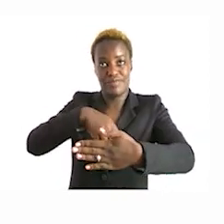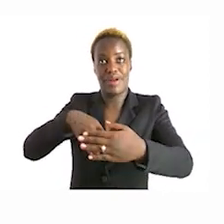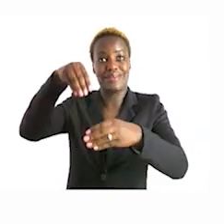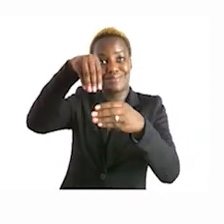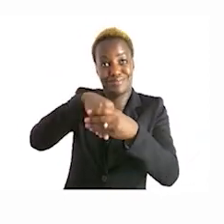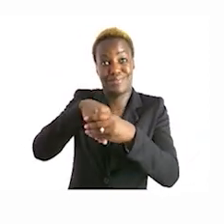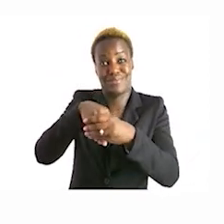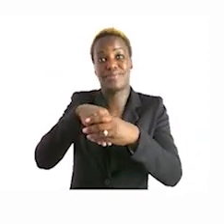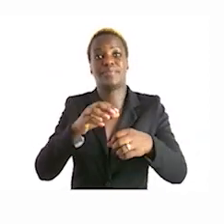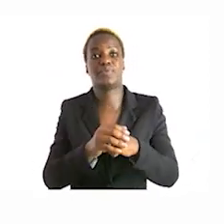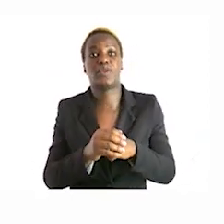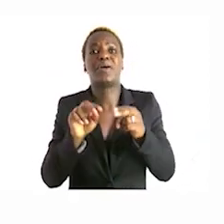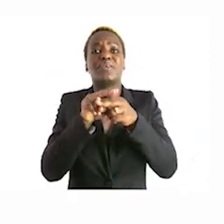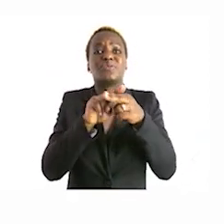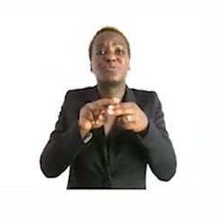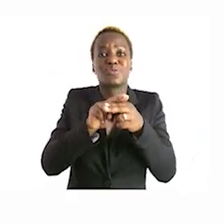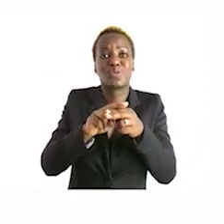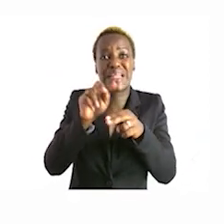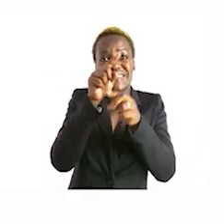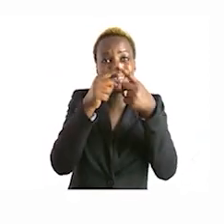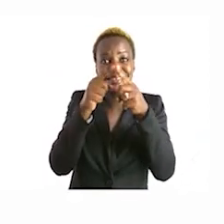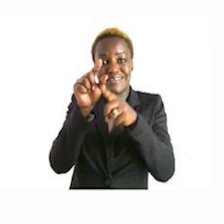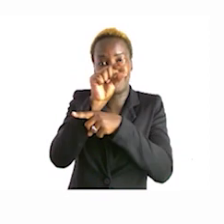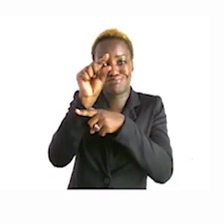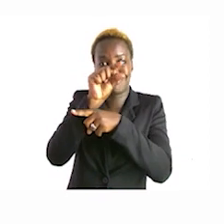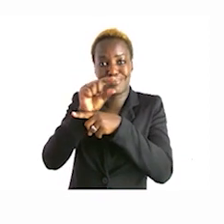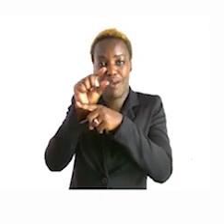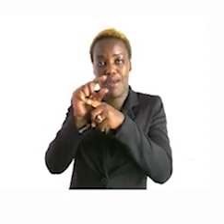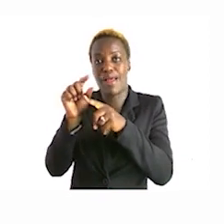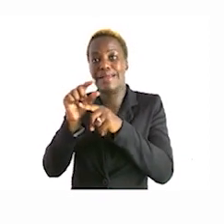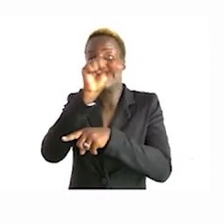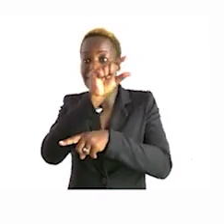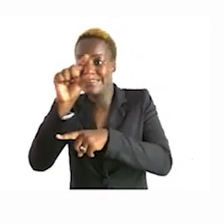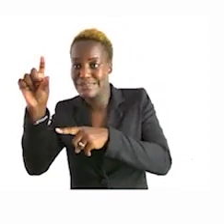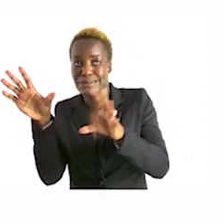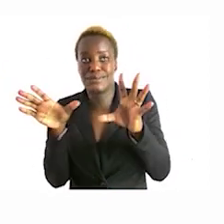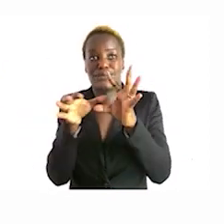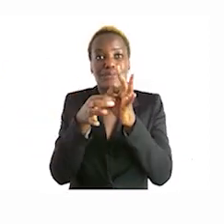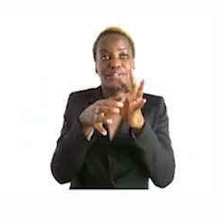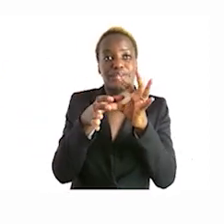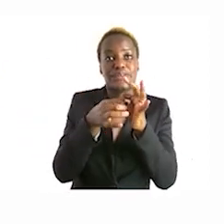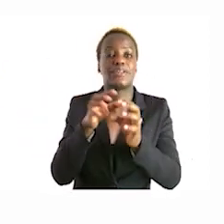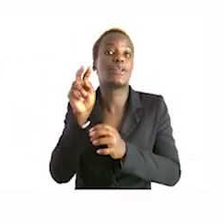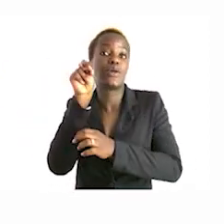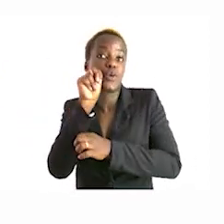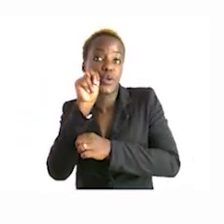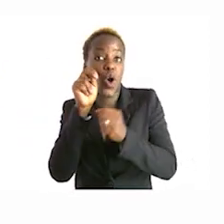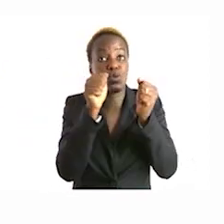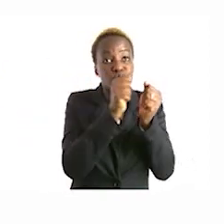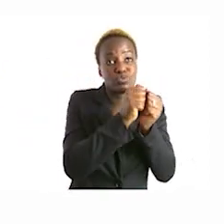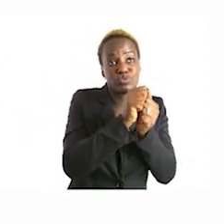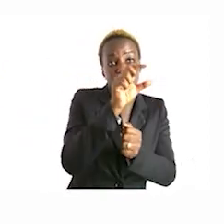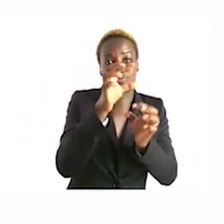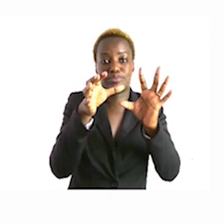And we have to use those words in the sentence to connect the nouns to the rest of the sentence.